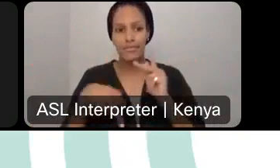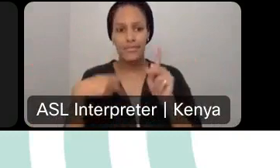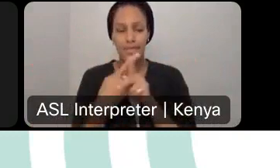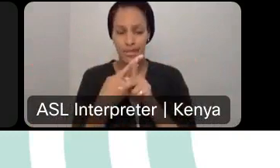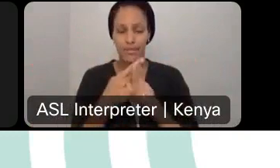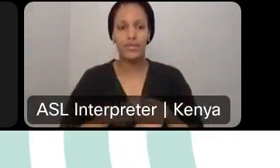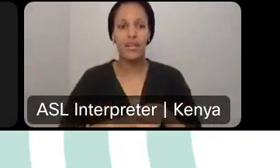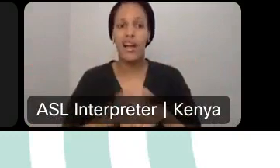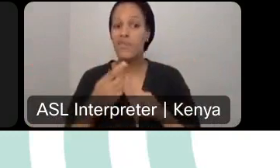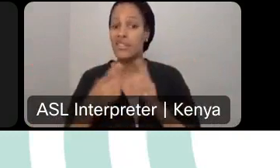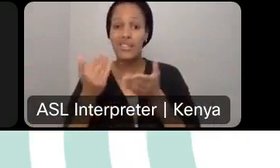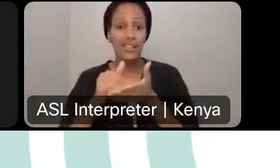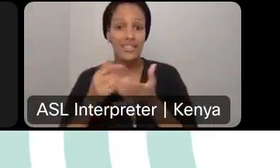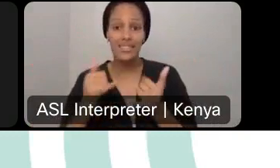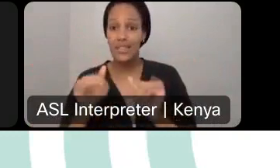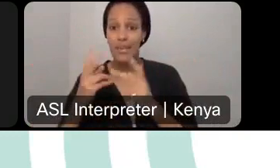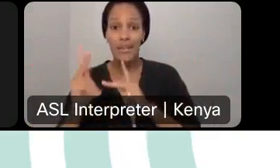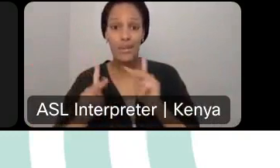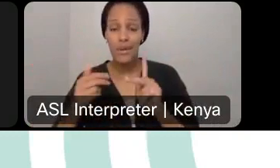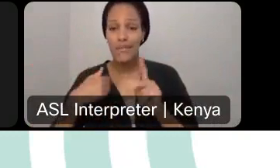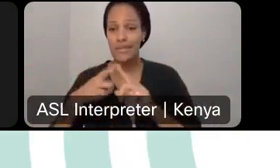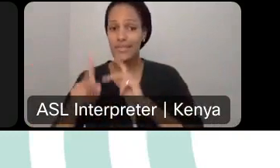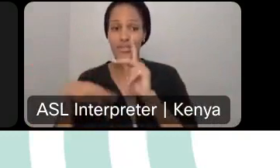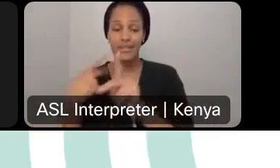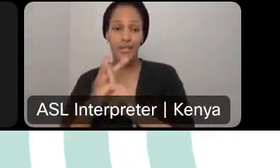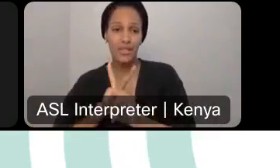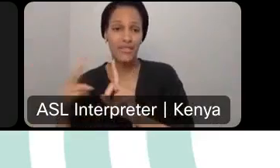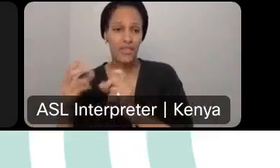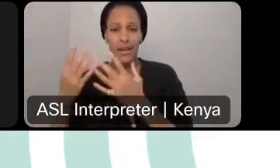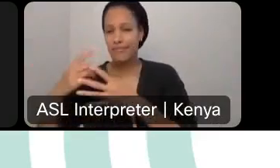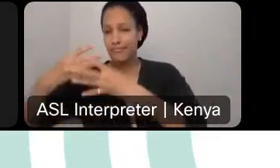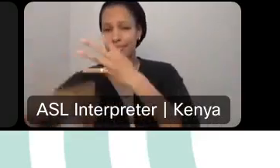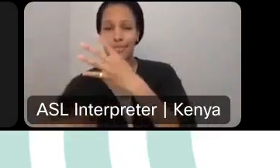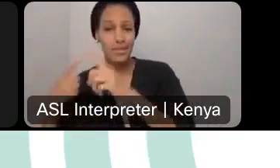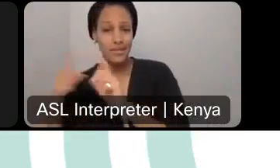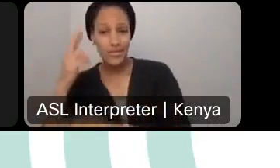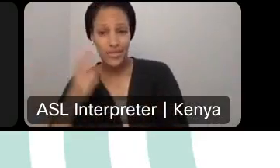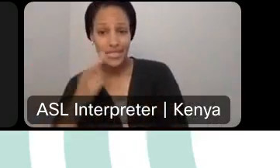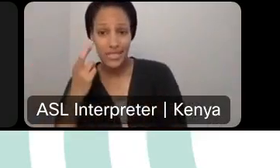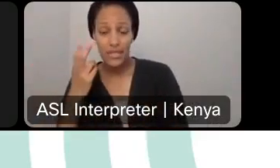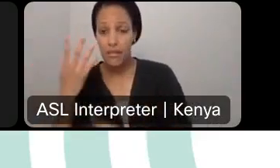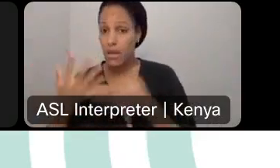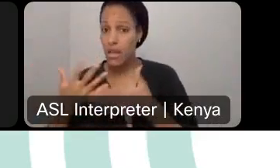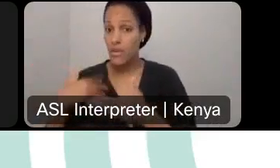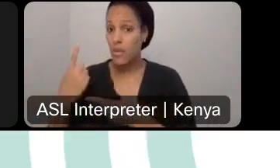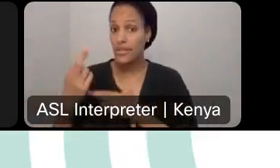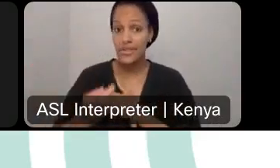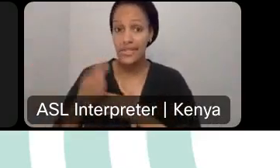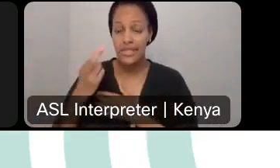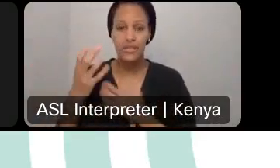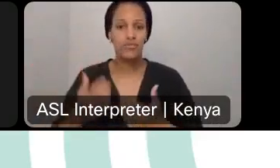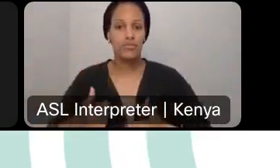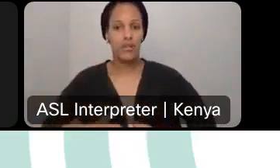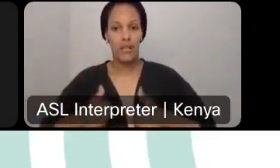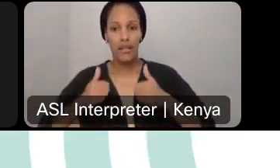perceptions for a variety of reasons. These might include traumatic life experiences, and this could be linked